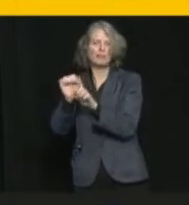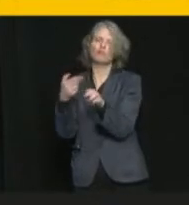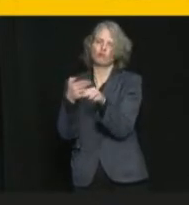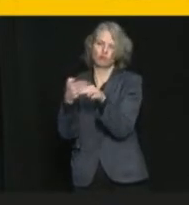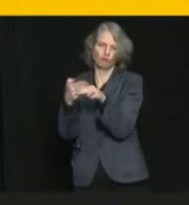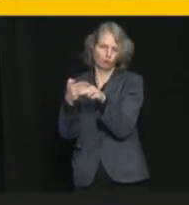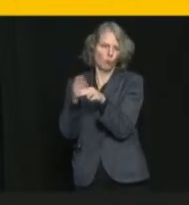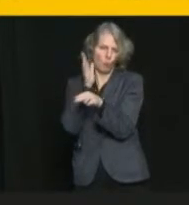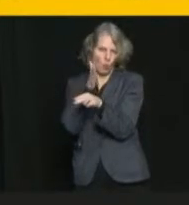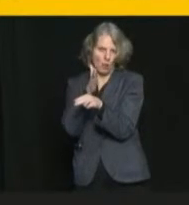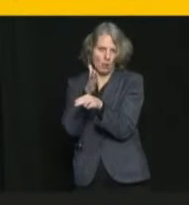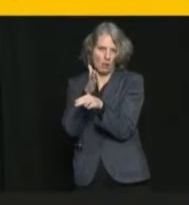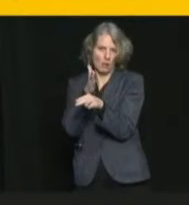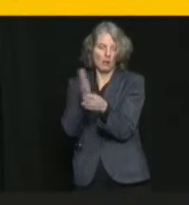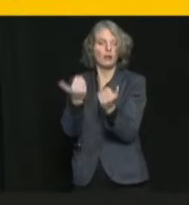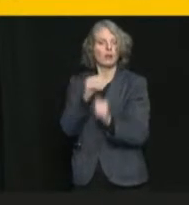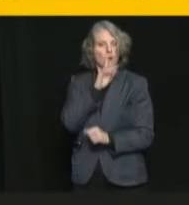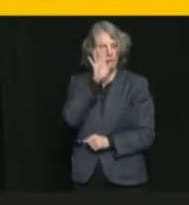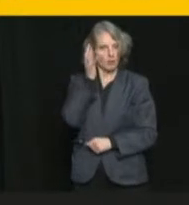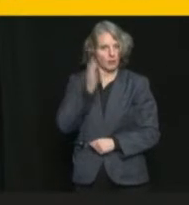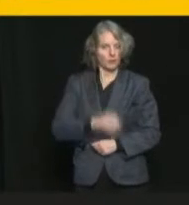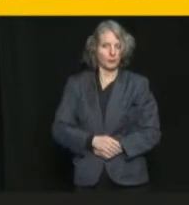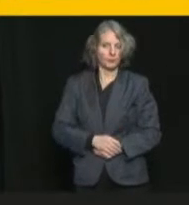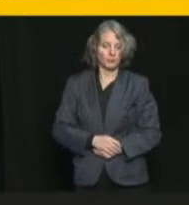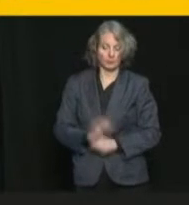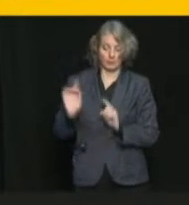This week alone, we have delivered